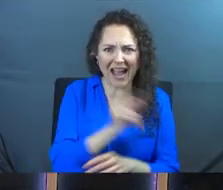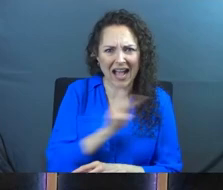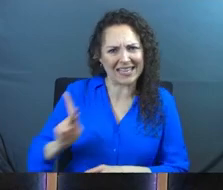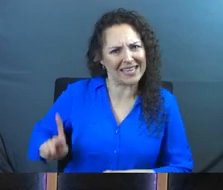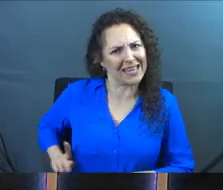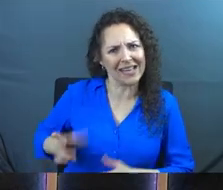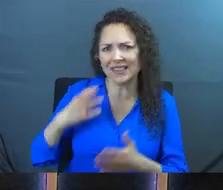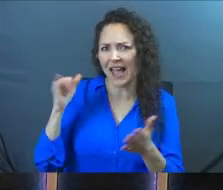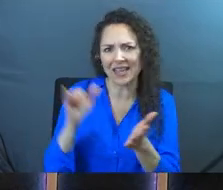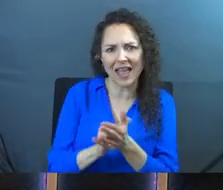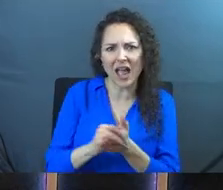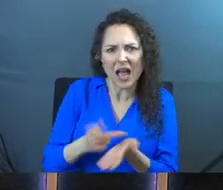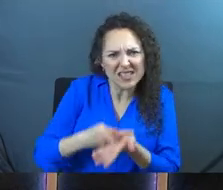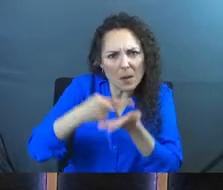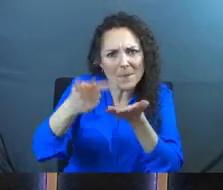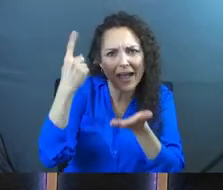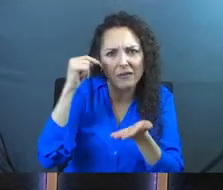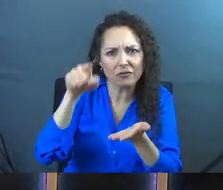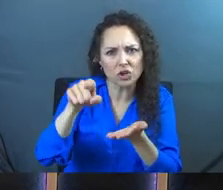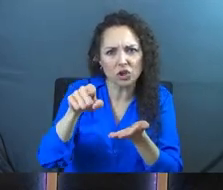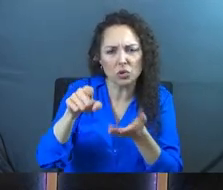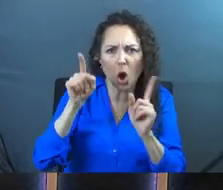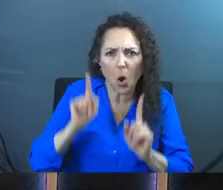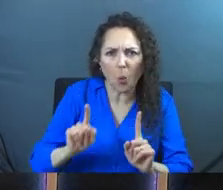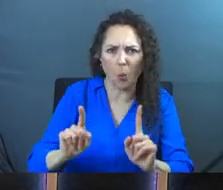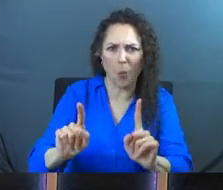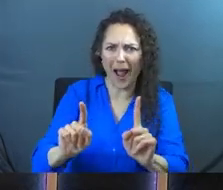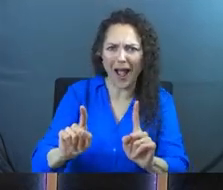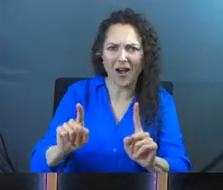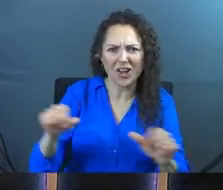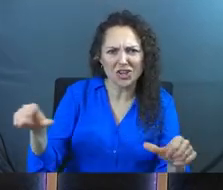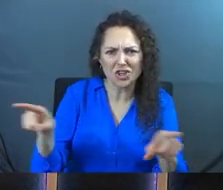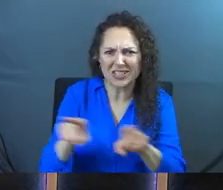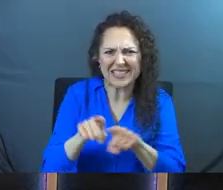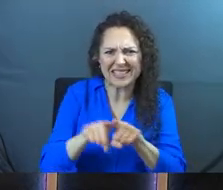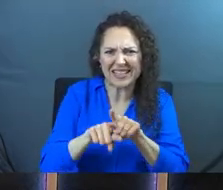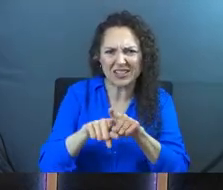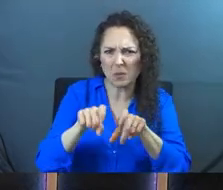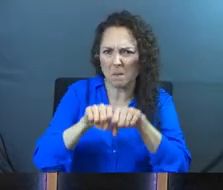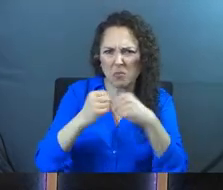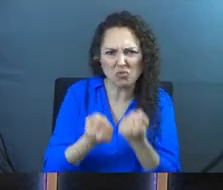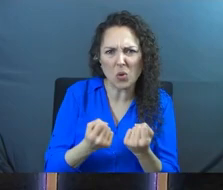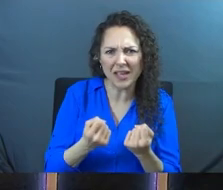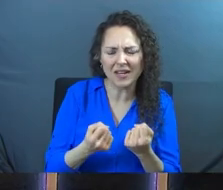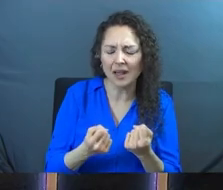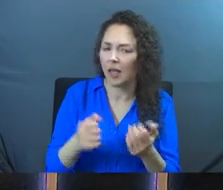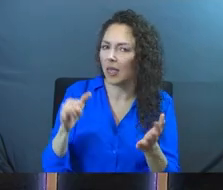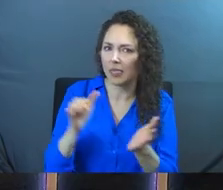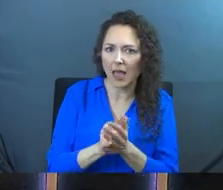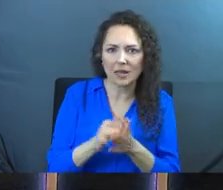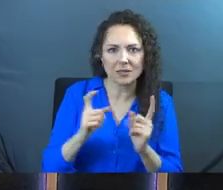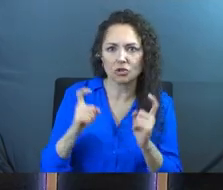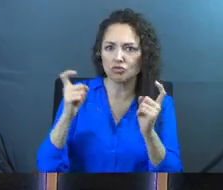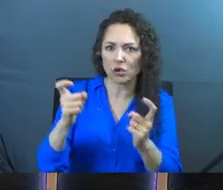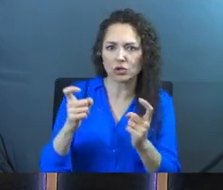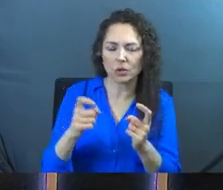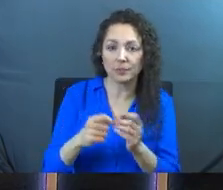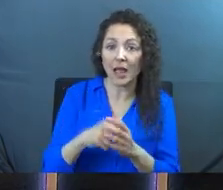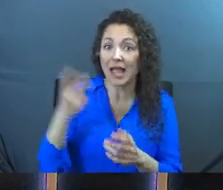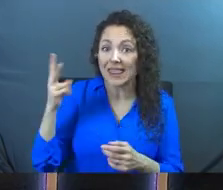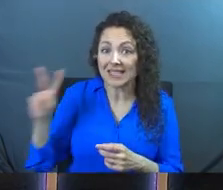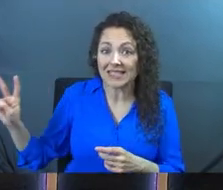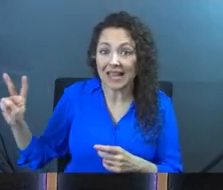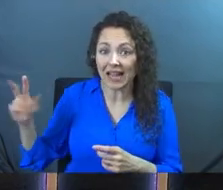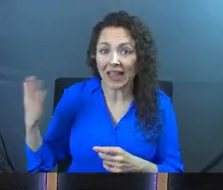says, I will pay it all for you while you're still messed up, that's an incredible king. That's a treasure. The second